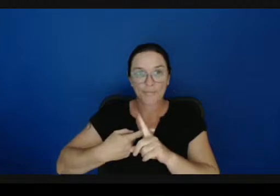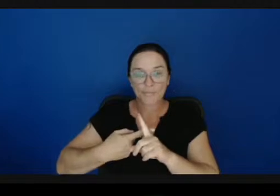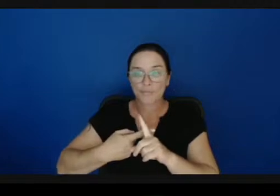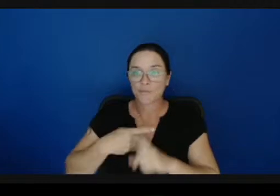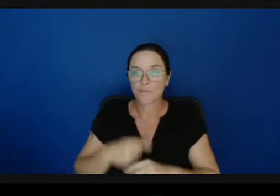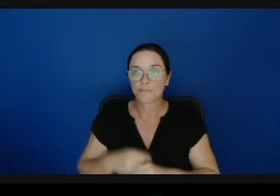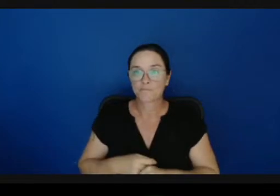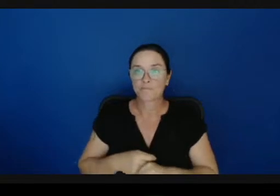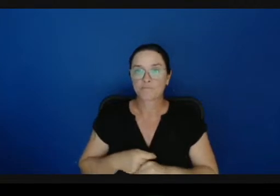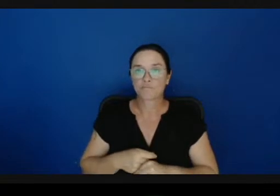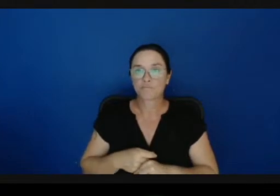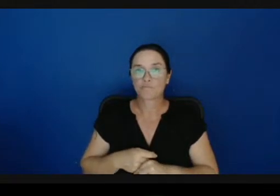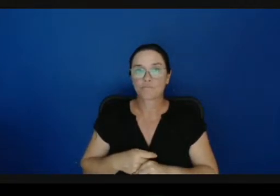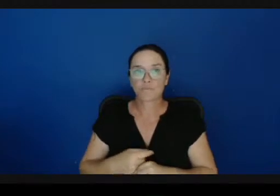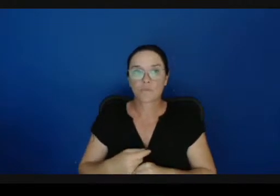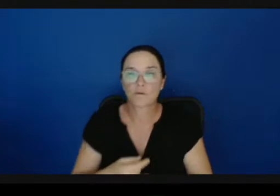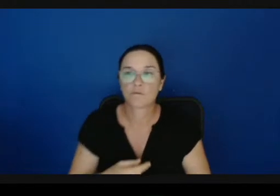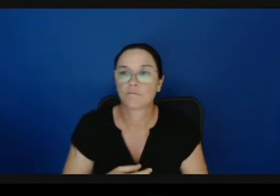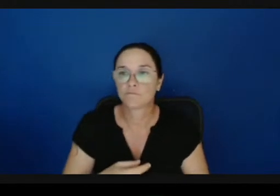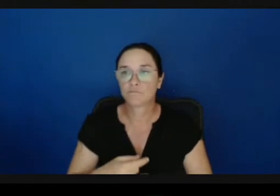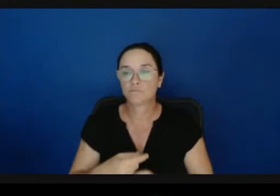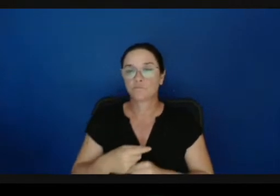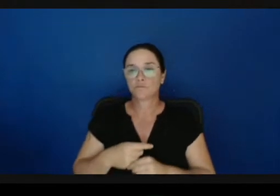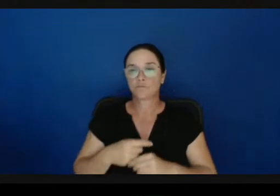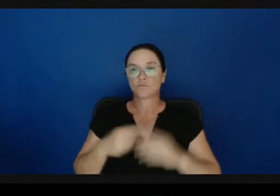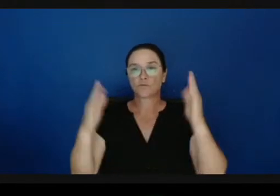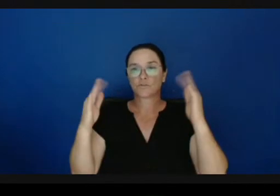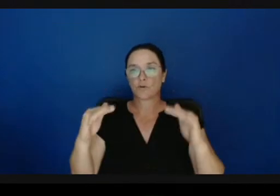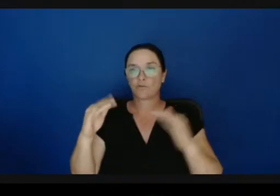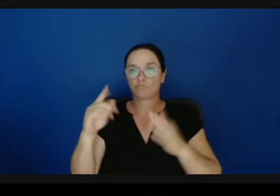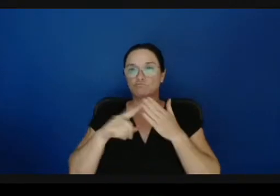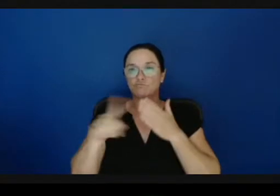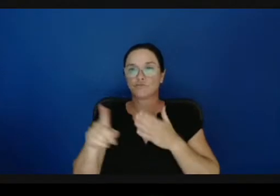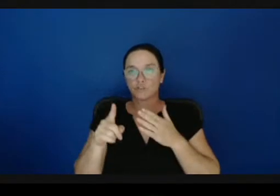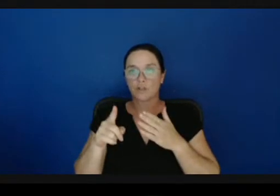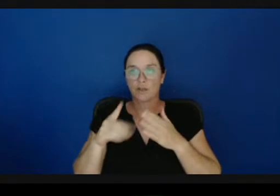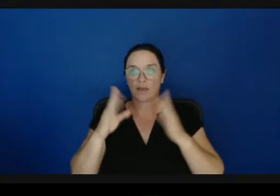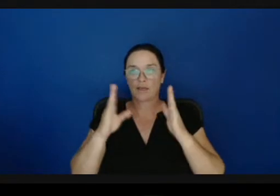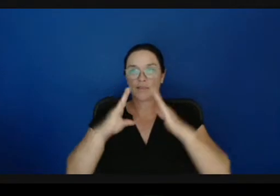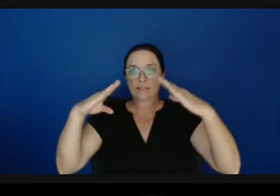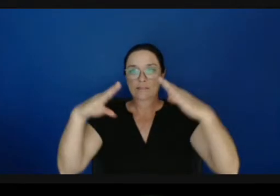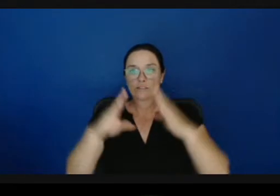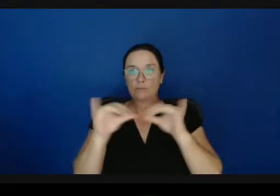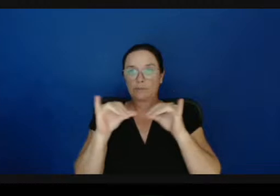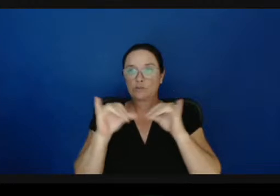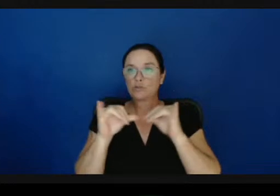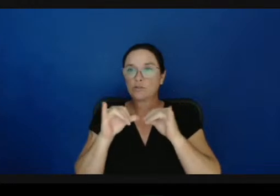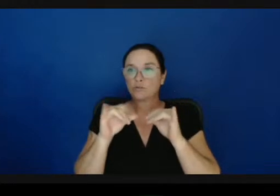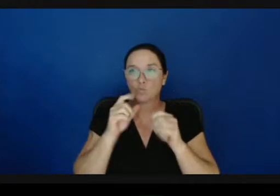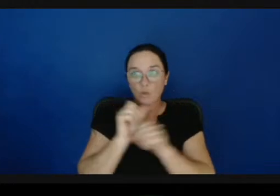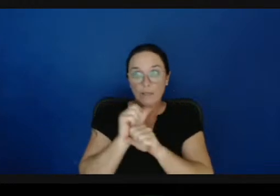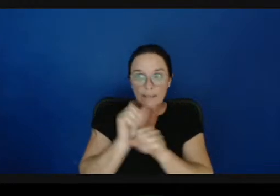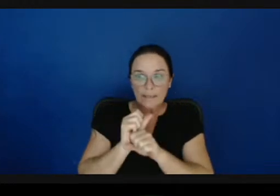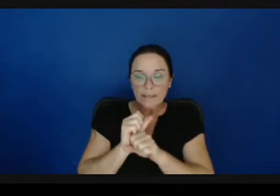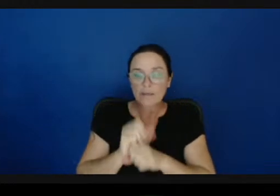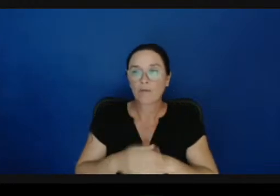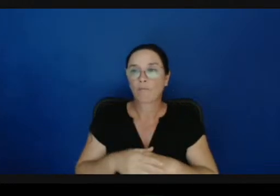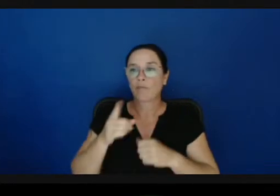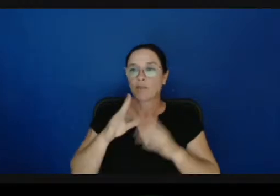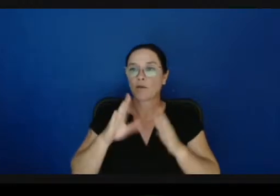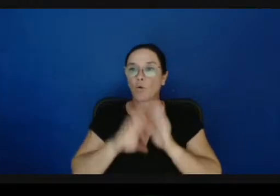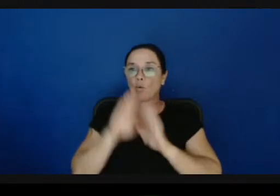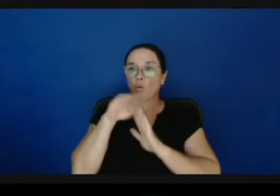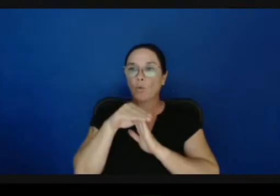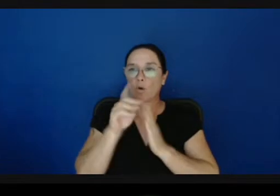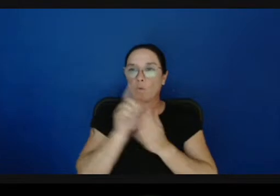past our malfunctioning tilt meter to the one that does work. We pointed this out before, that pulse that occurred a week ago and maybe a